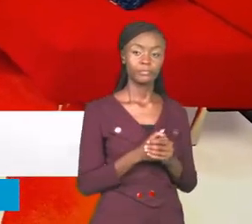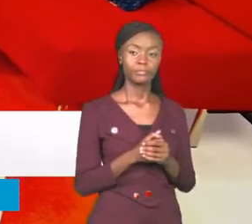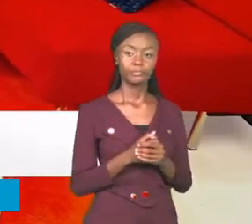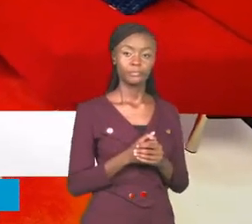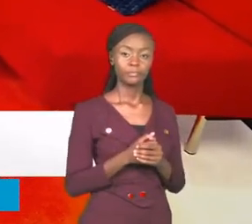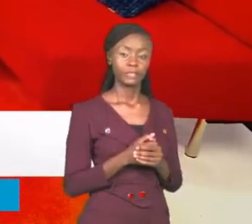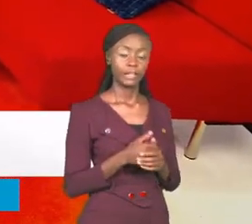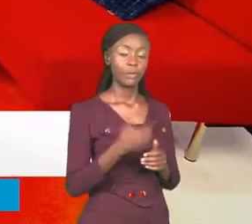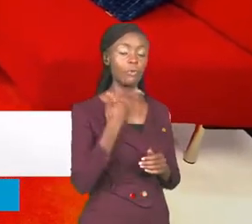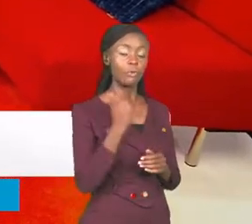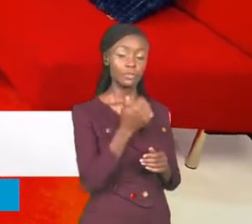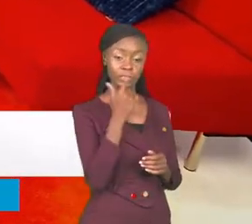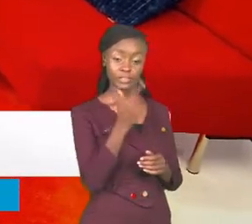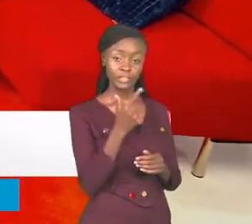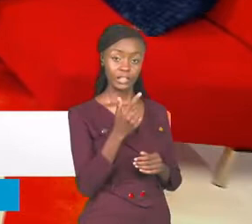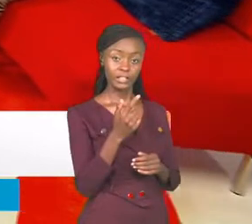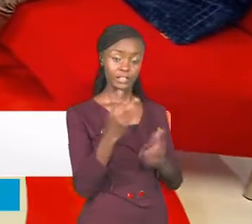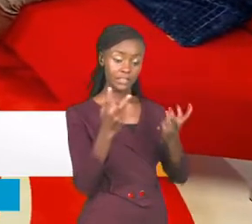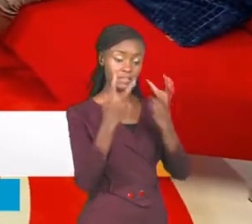to tell the viewers that